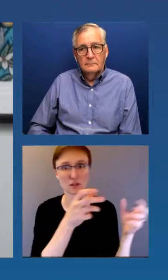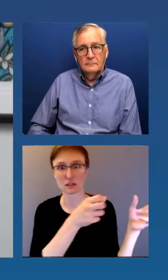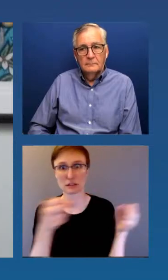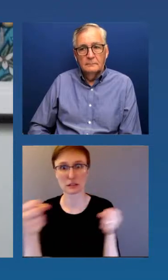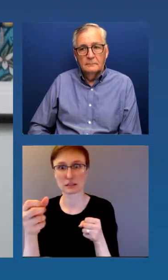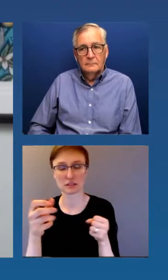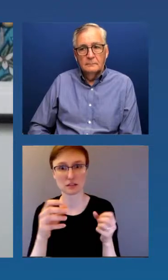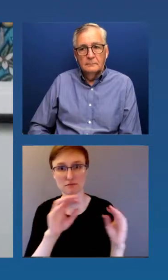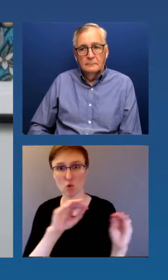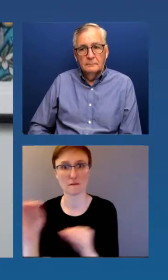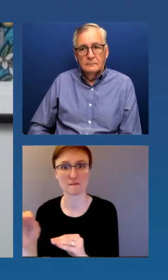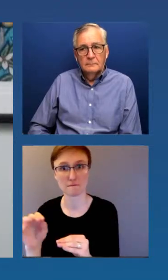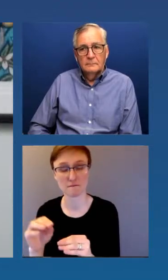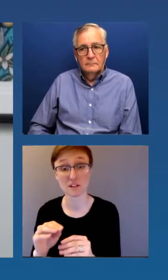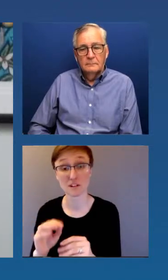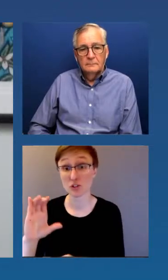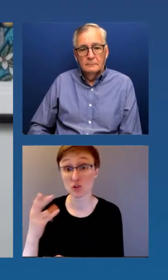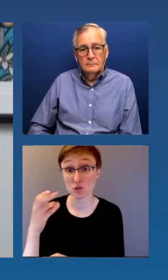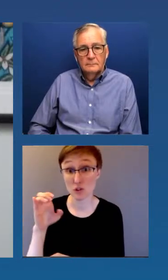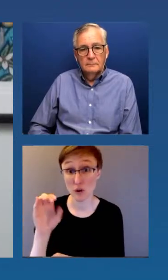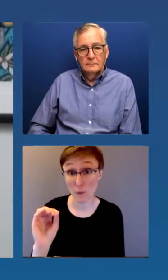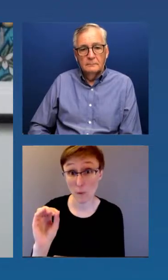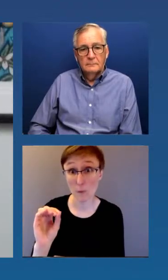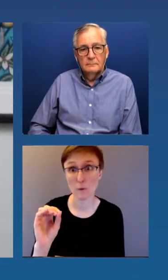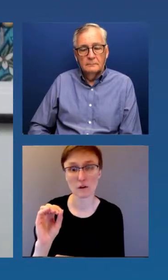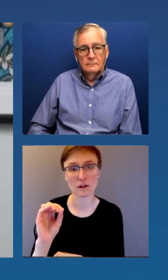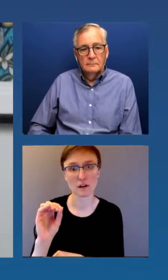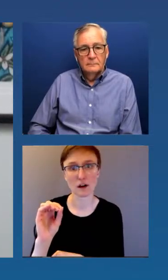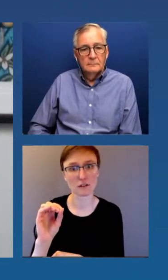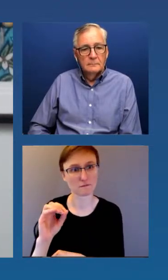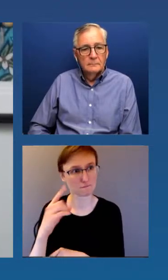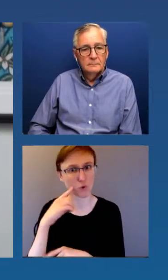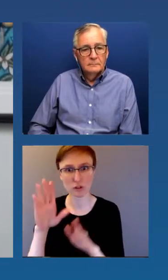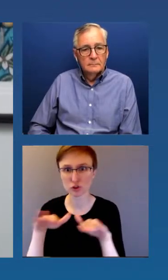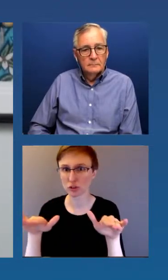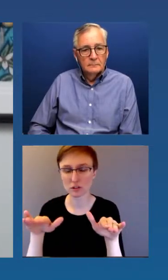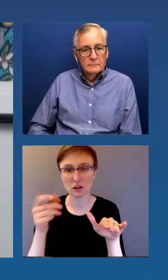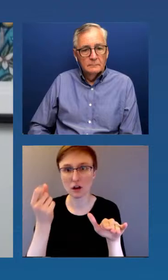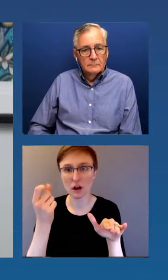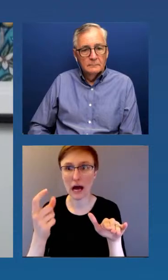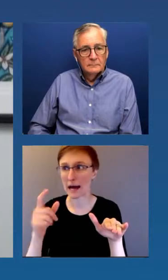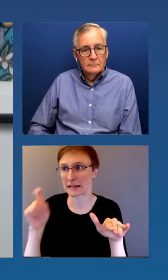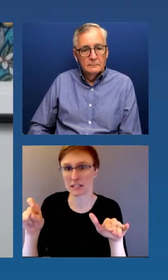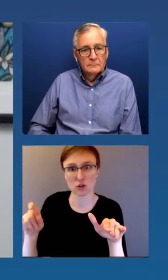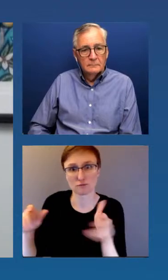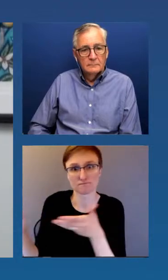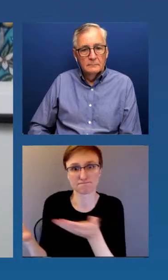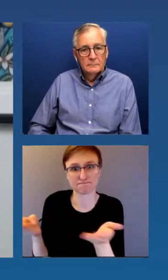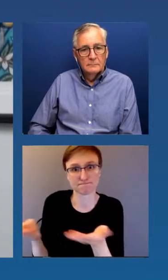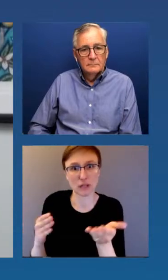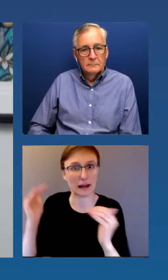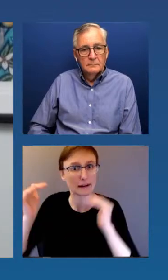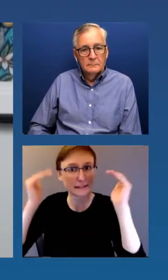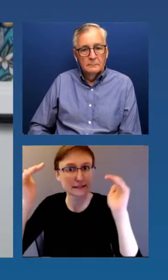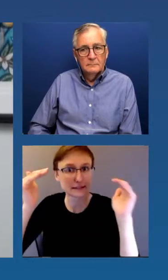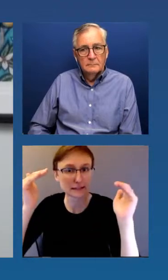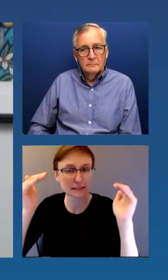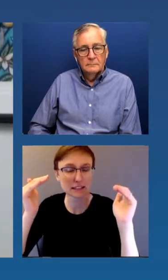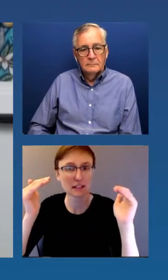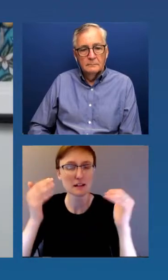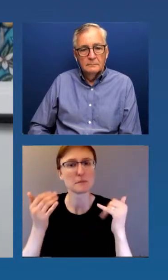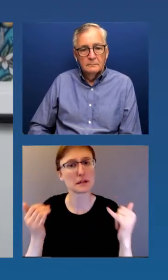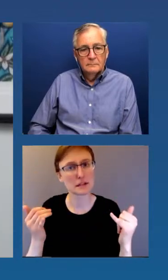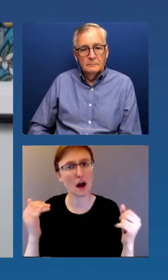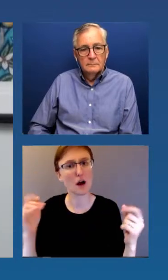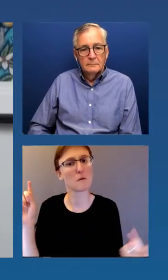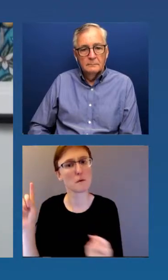That was tough times. And right now we're at 1, 2, 3 people in hospital. So we can manage this